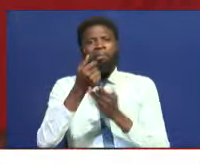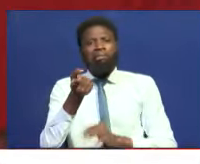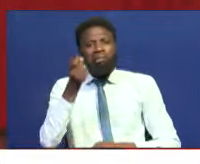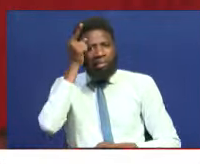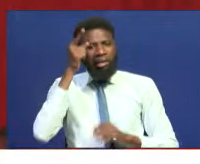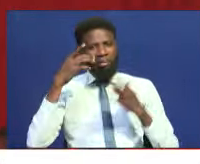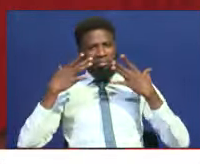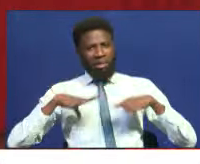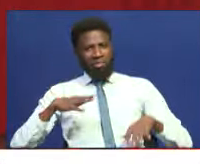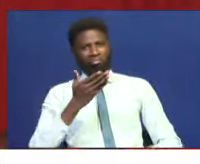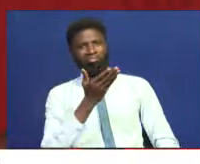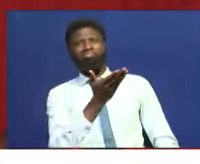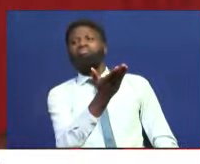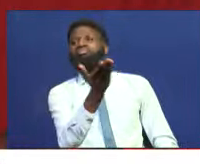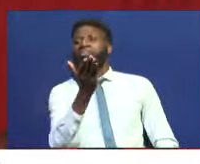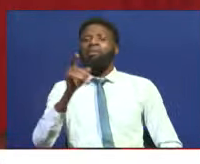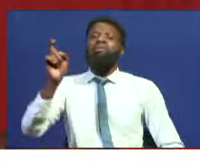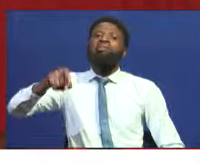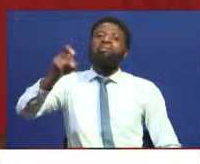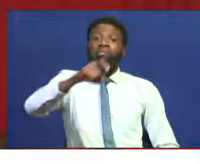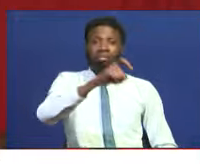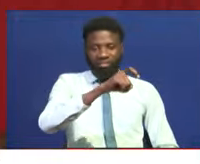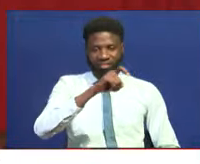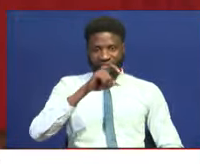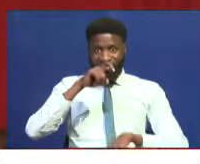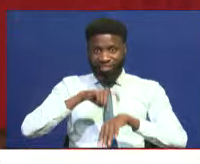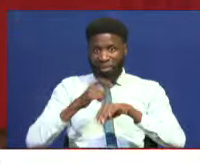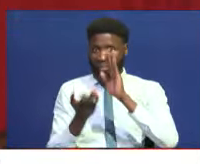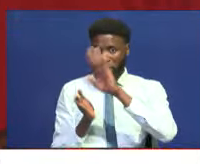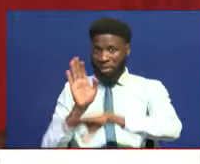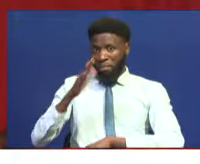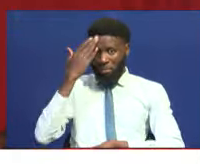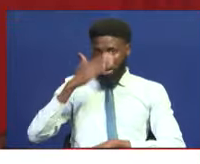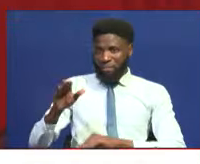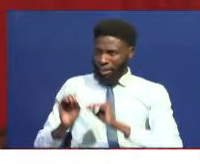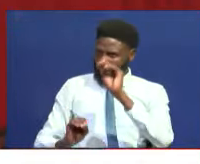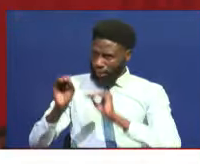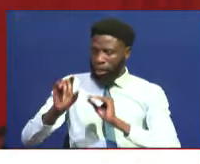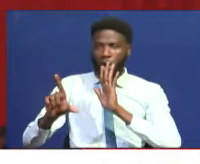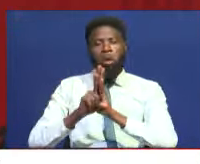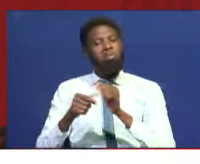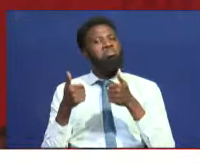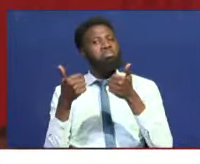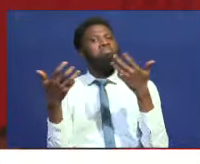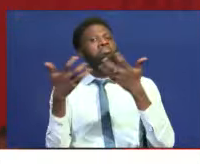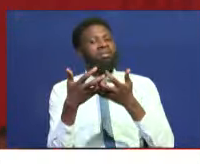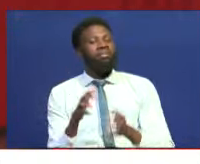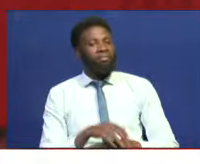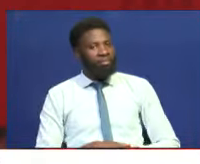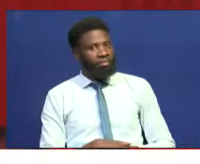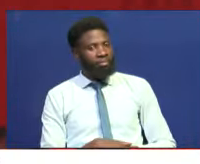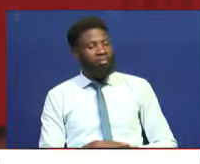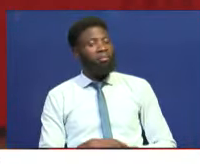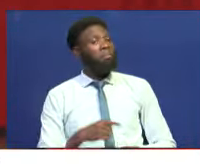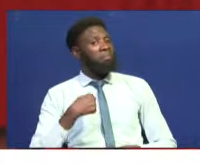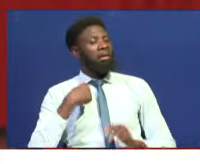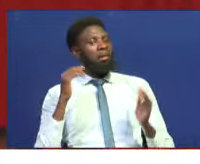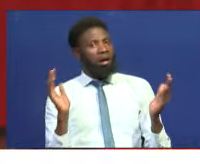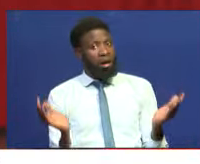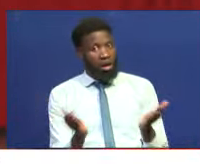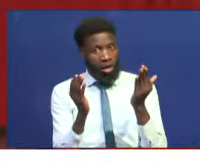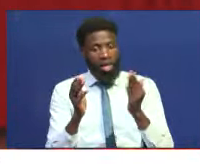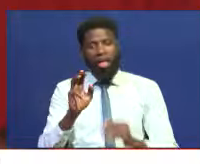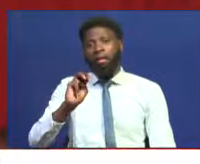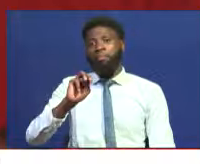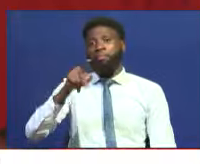you, as members of parliament, to represent your constituencies effectively, but to also move